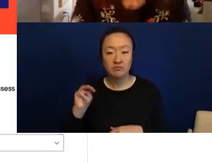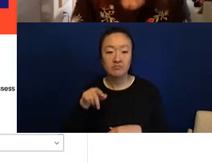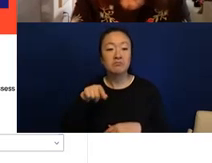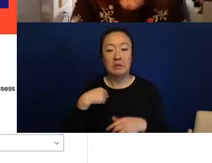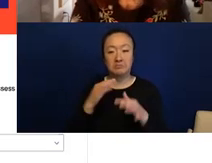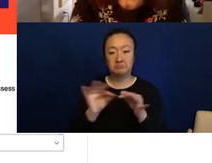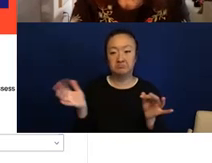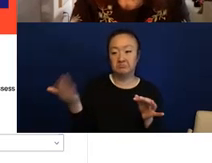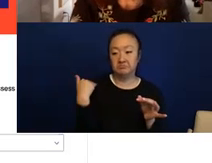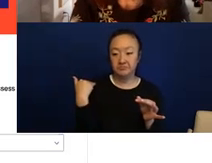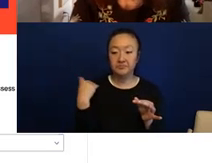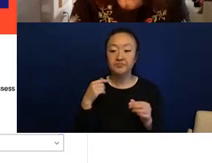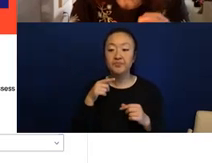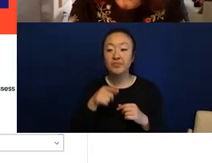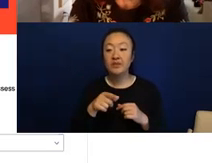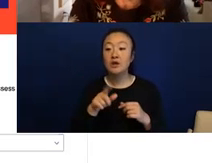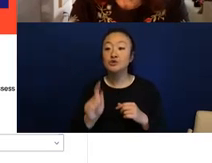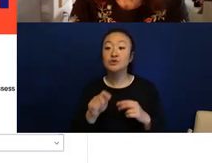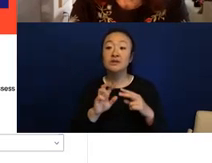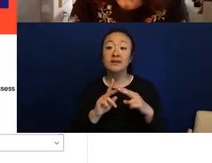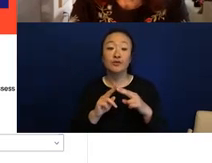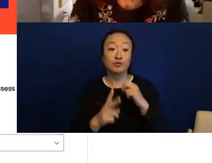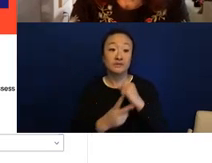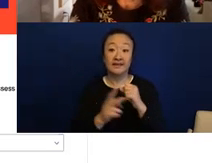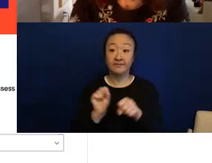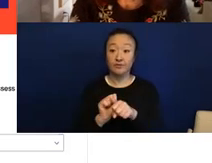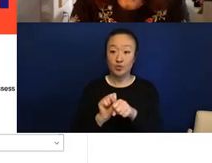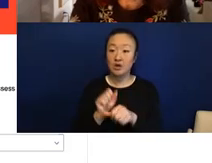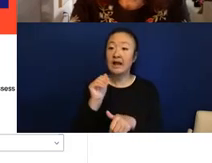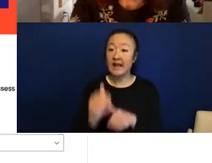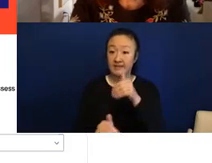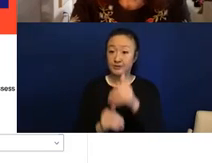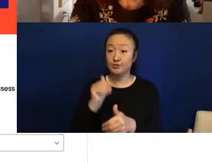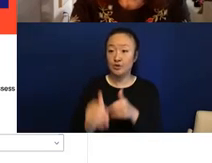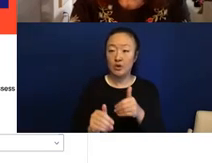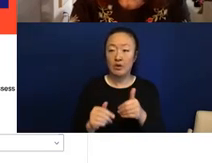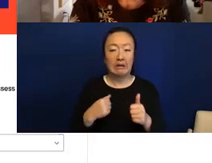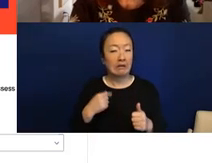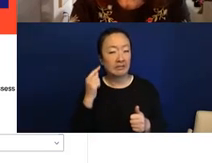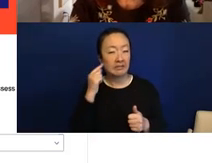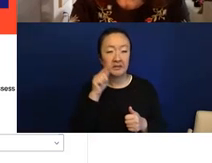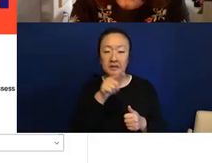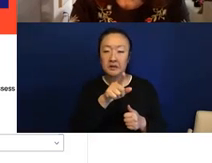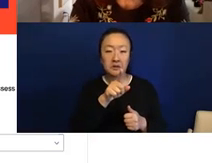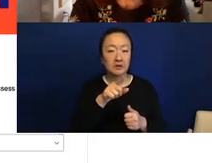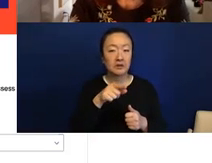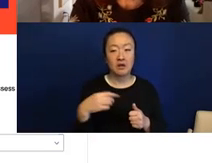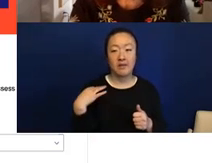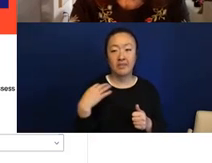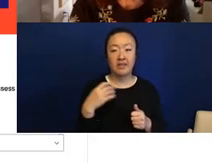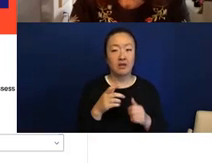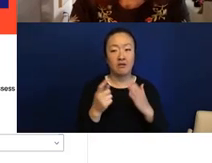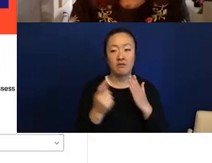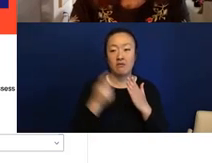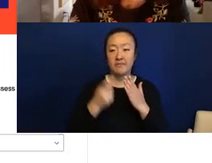You should probably either save your work as you go, because I do not believe that the application automatically